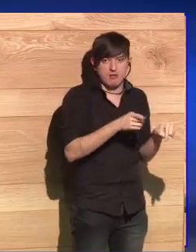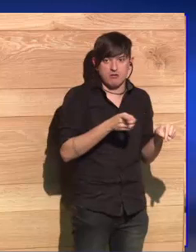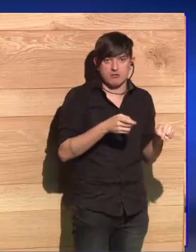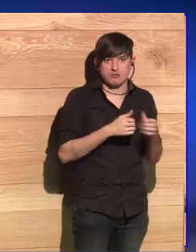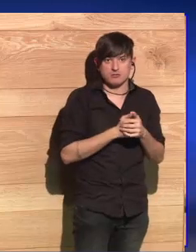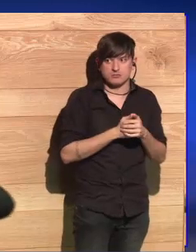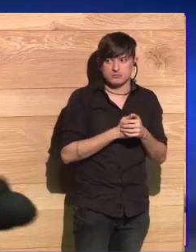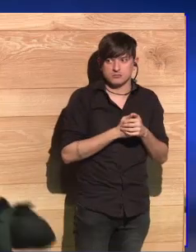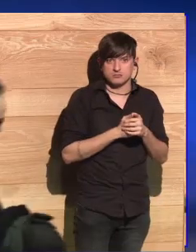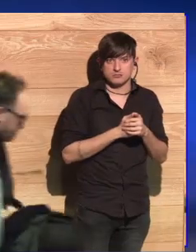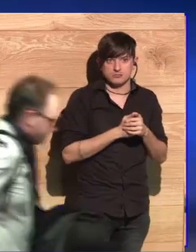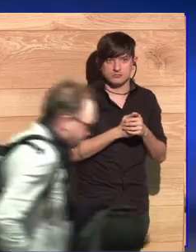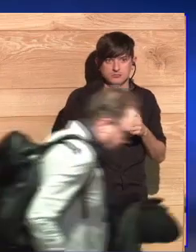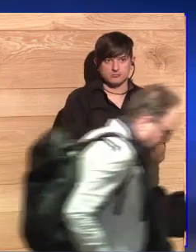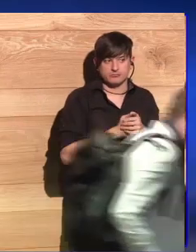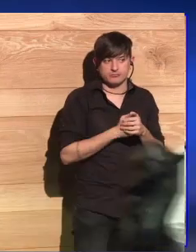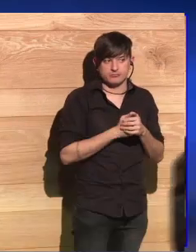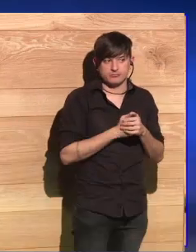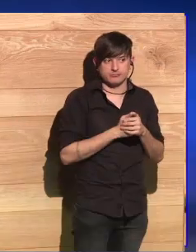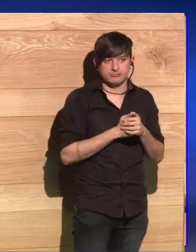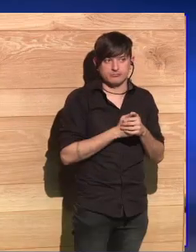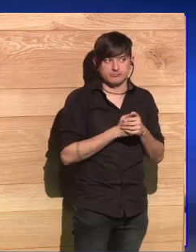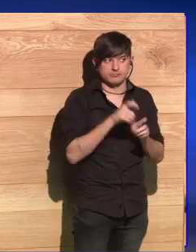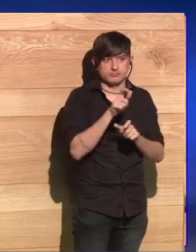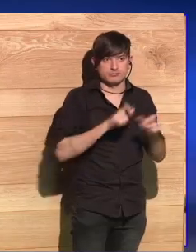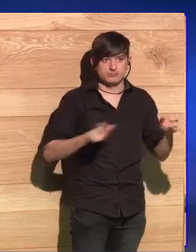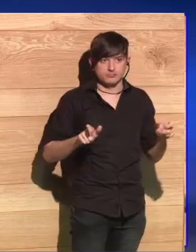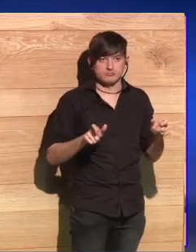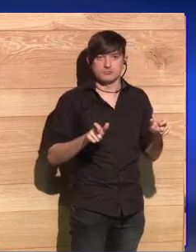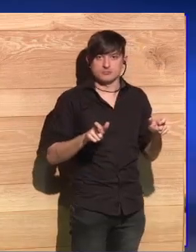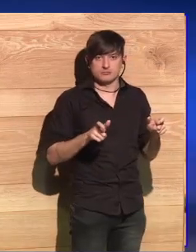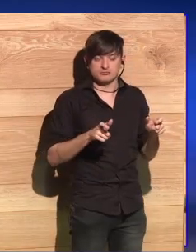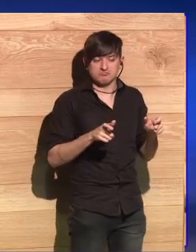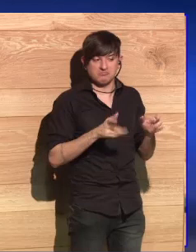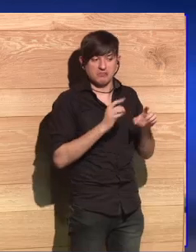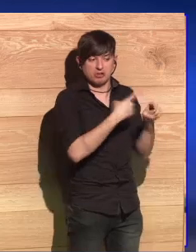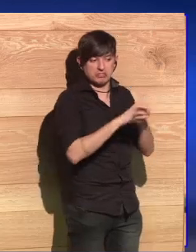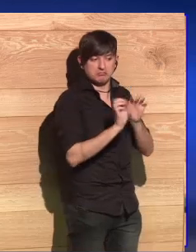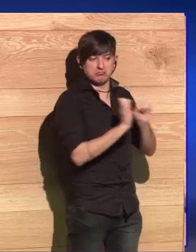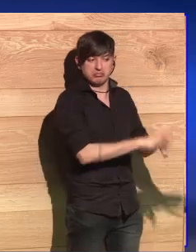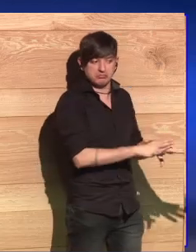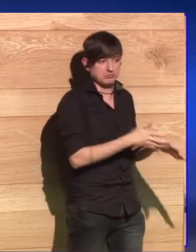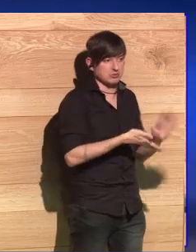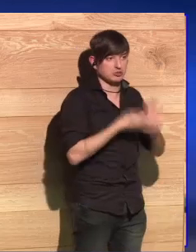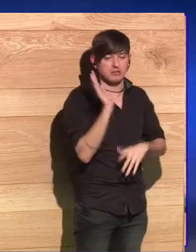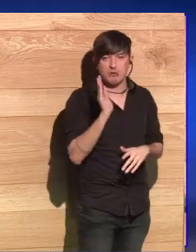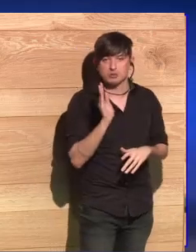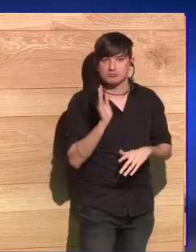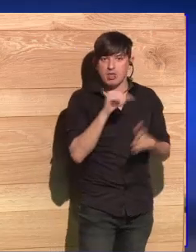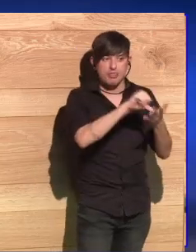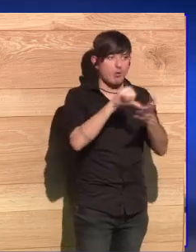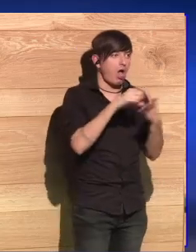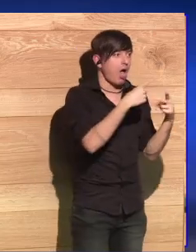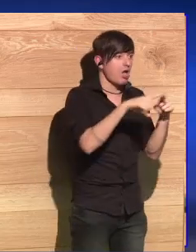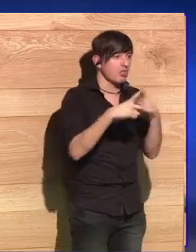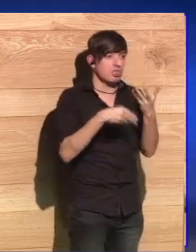we'd leave it there all day when we were going around the city. and then take them out at night before we went to sleep. Well,